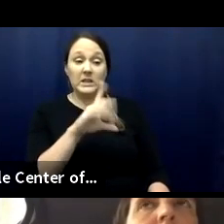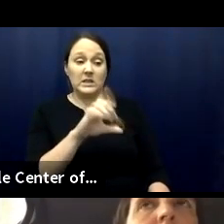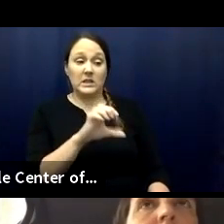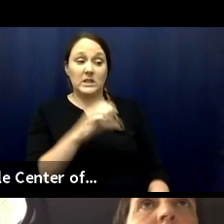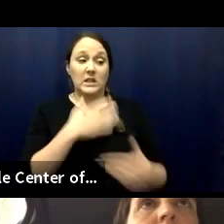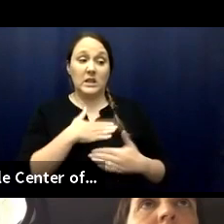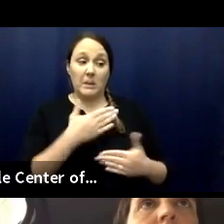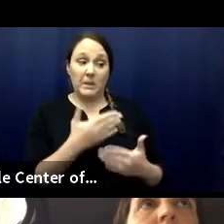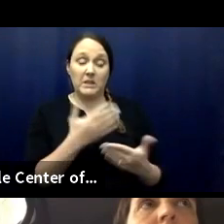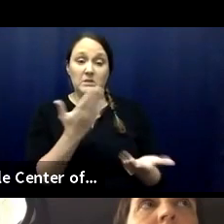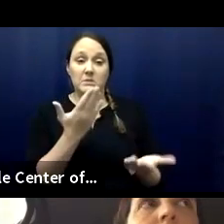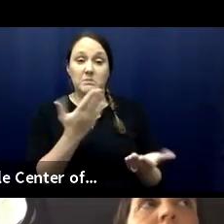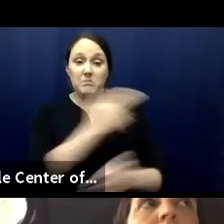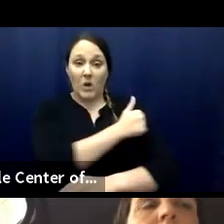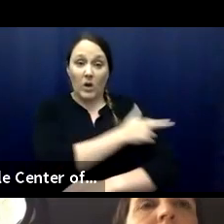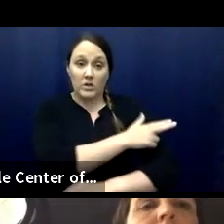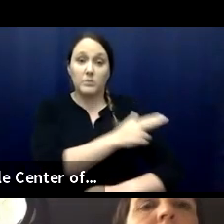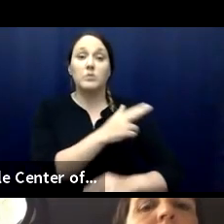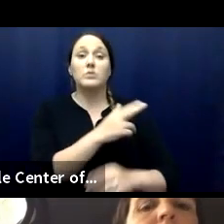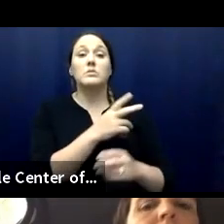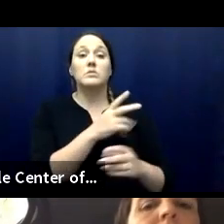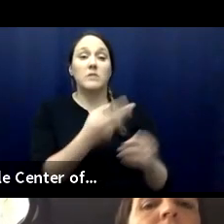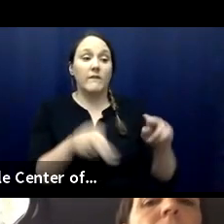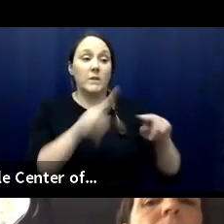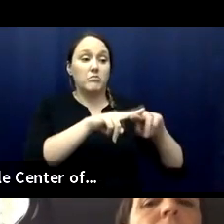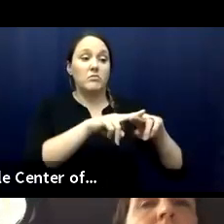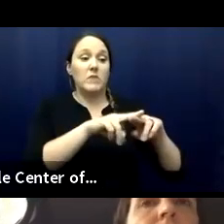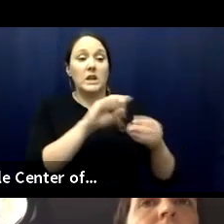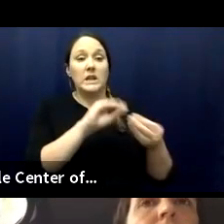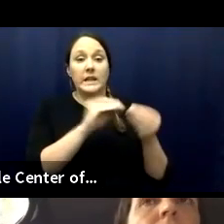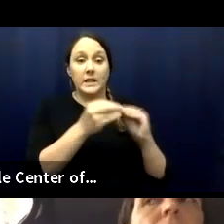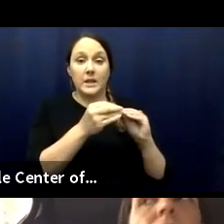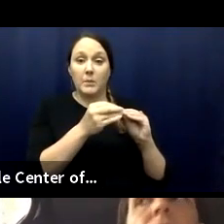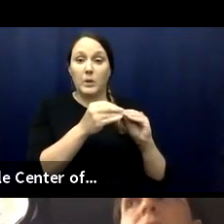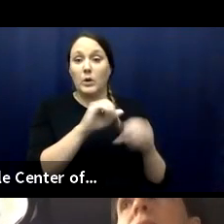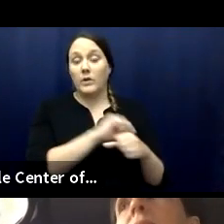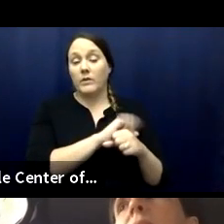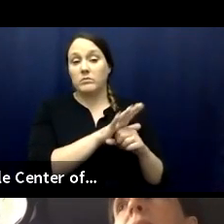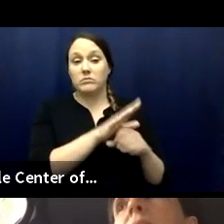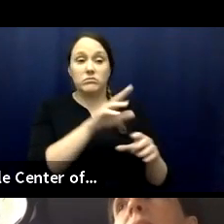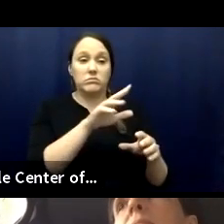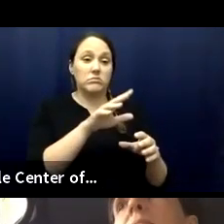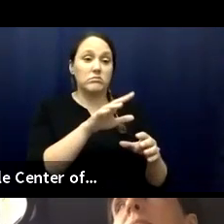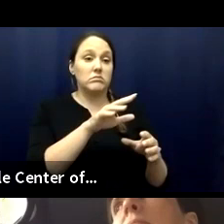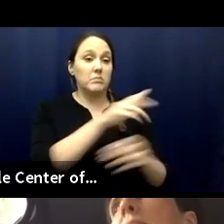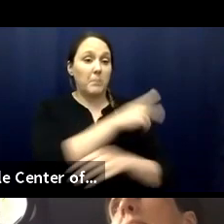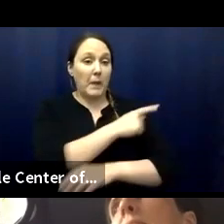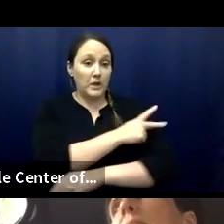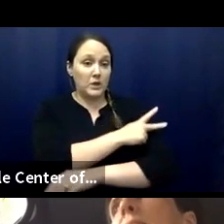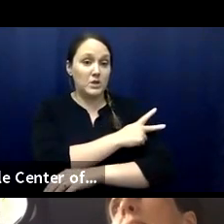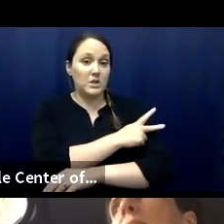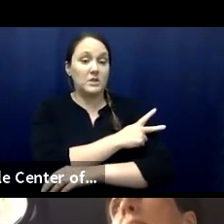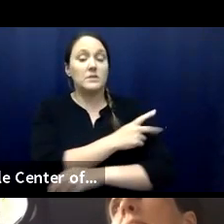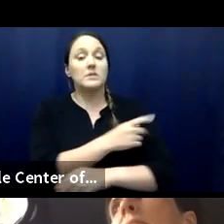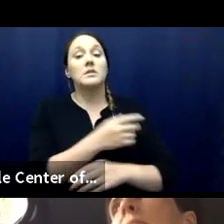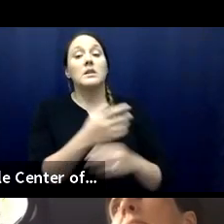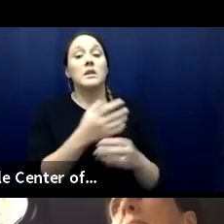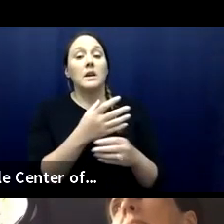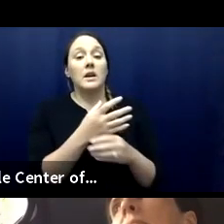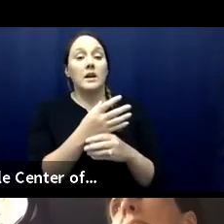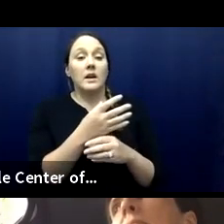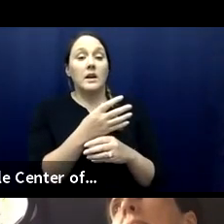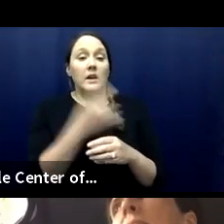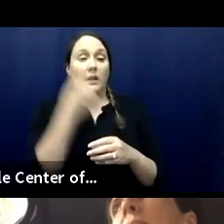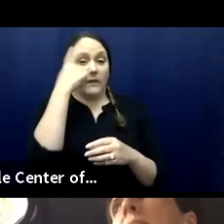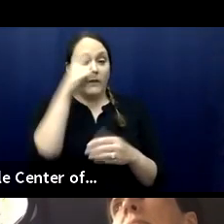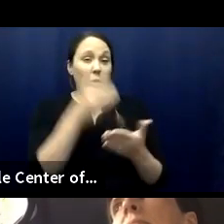admitting that hospitals have inflated the number of patients to, I guess, for